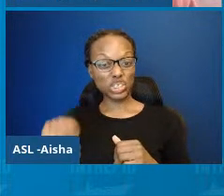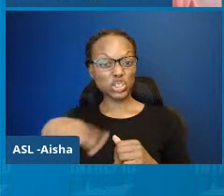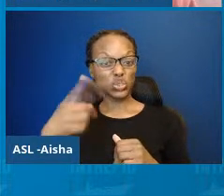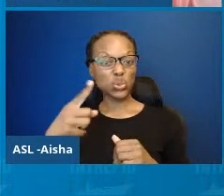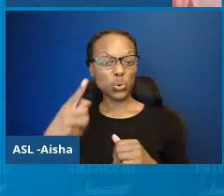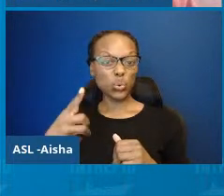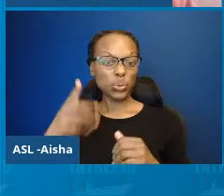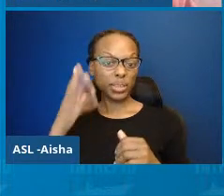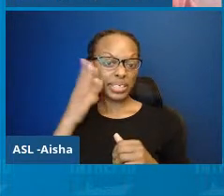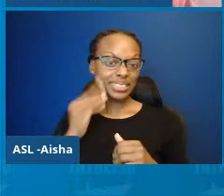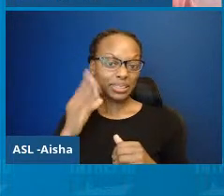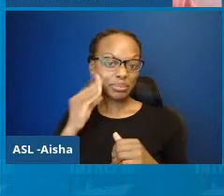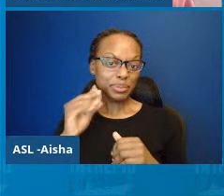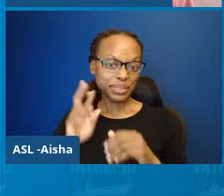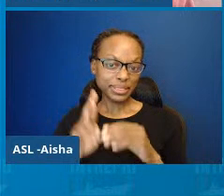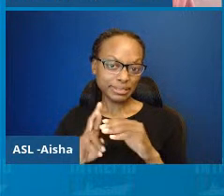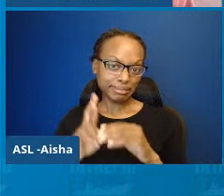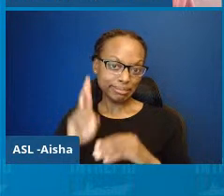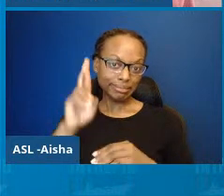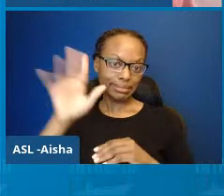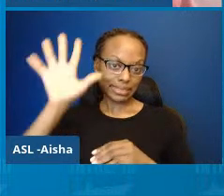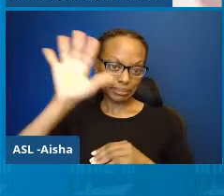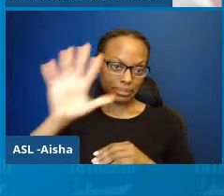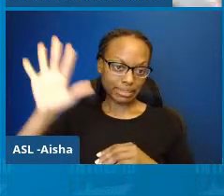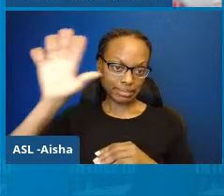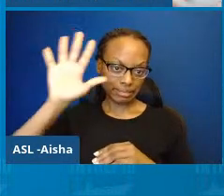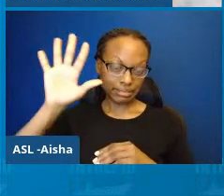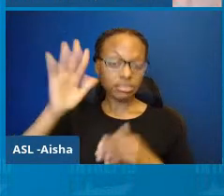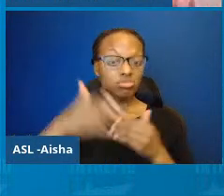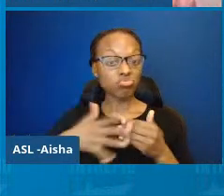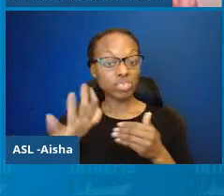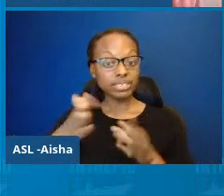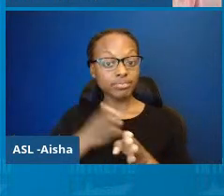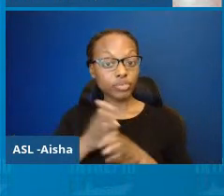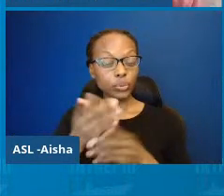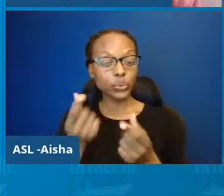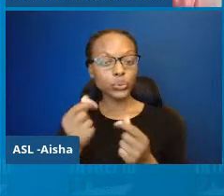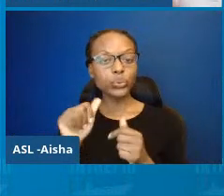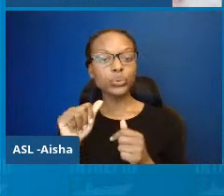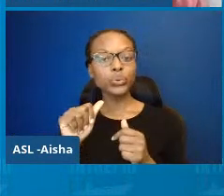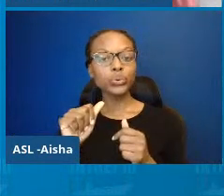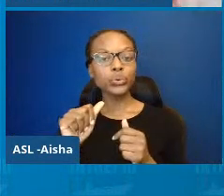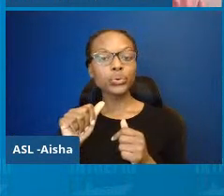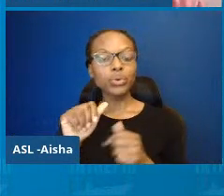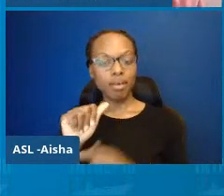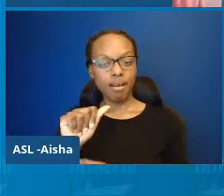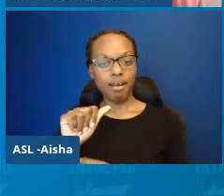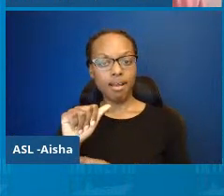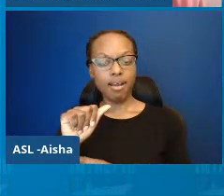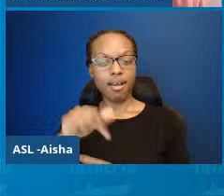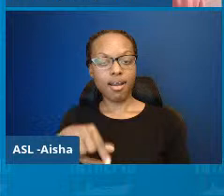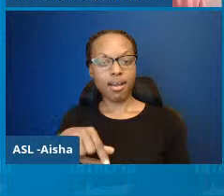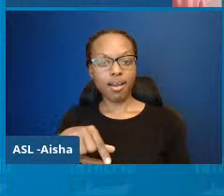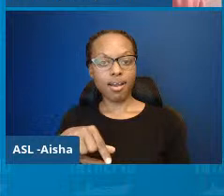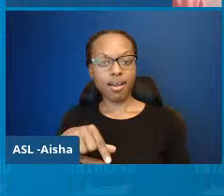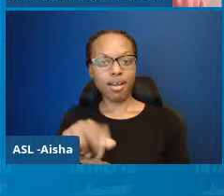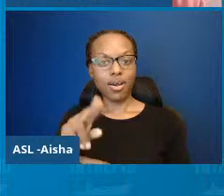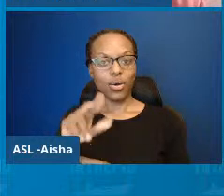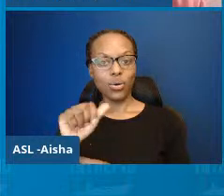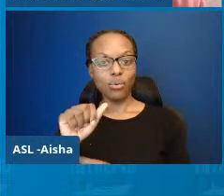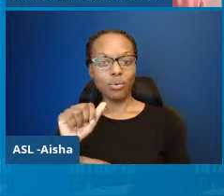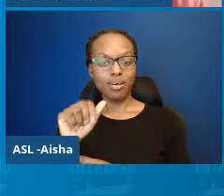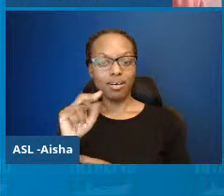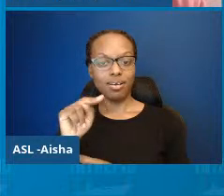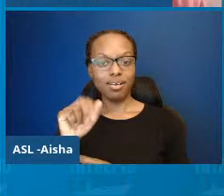space. The rest of his time, his career, he was doing aeronautics, or aquanaut rather, sorry. He was an